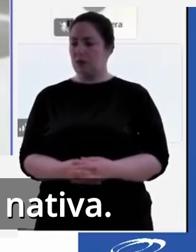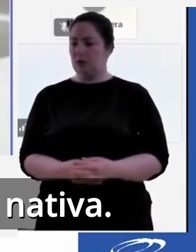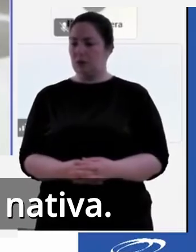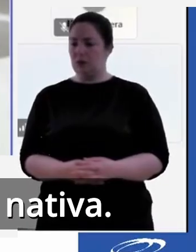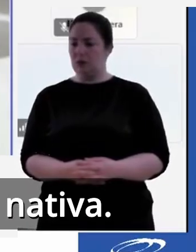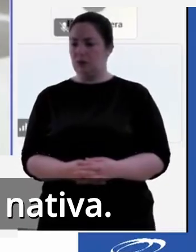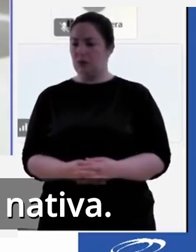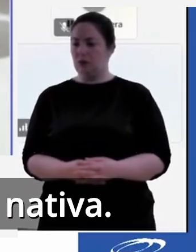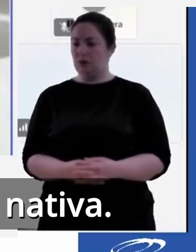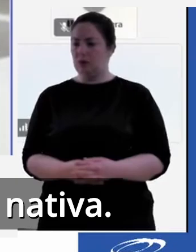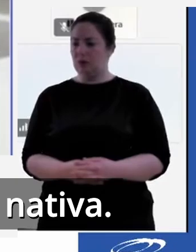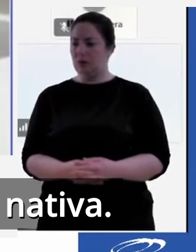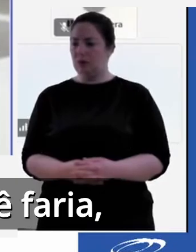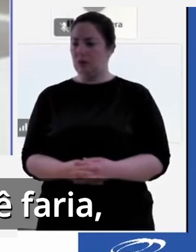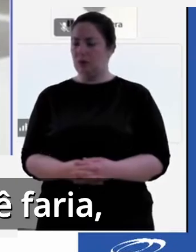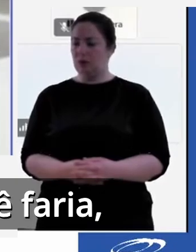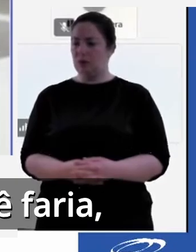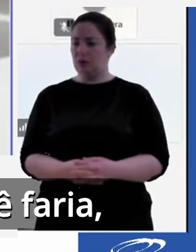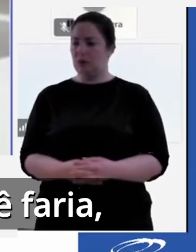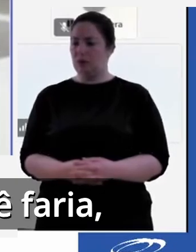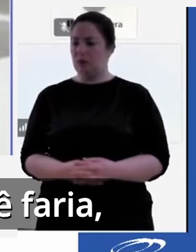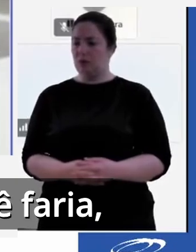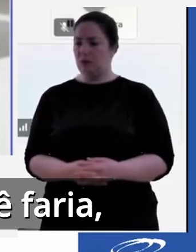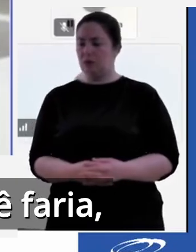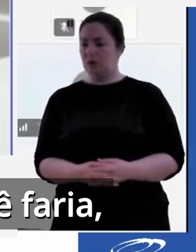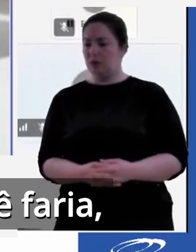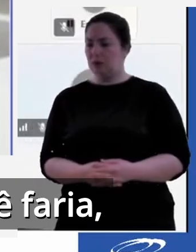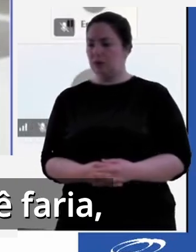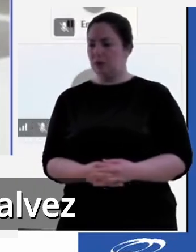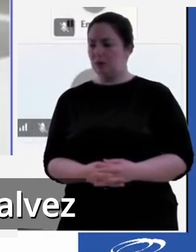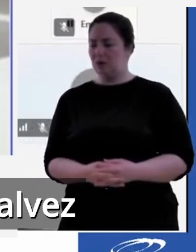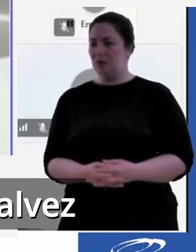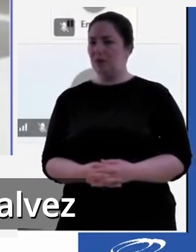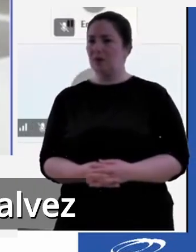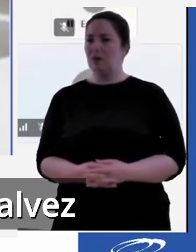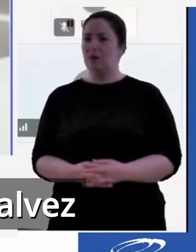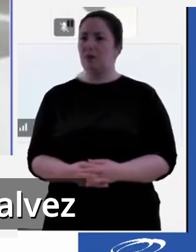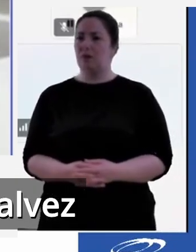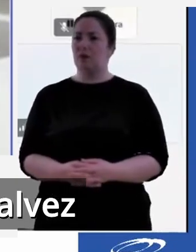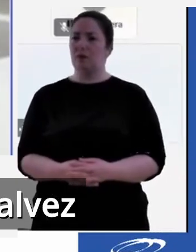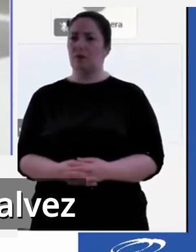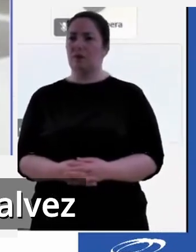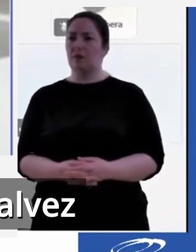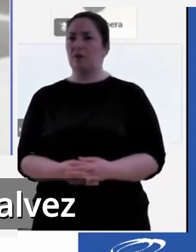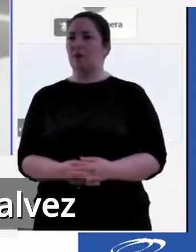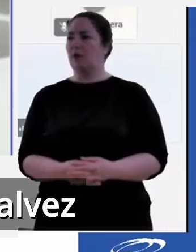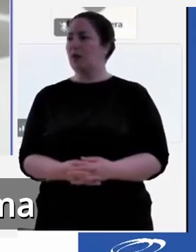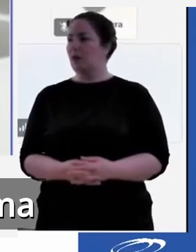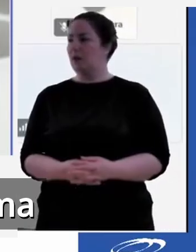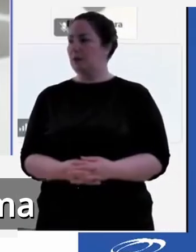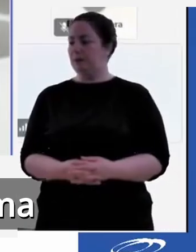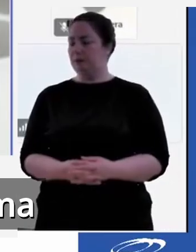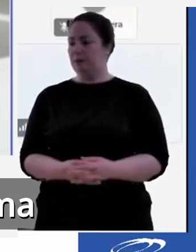joint septic arthritis. I'm not saying that for aerobic cultures you would do, say, a 14-day incubation, but maybe a